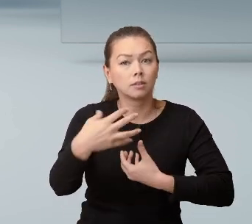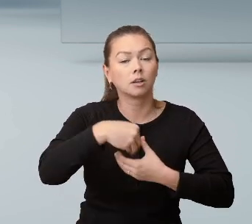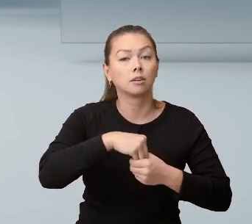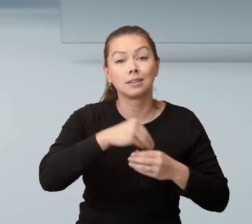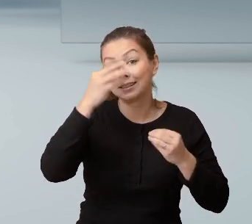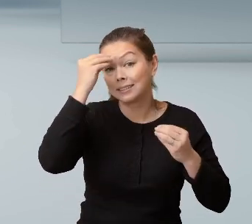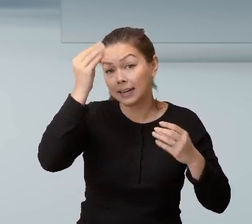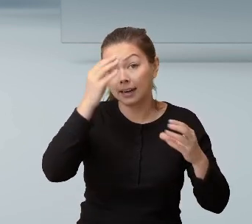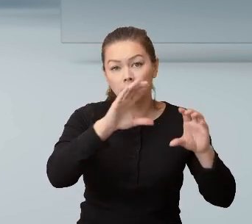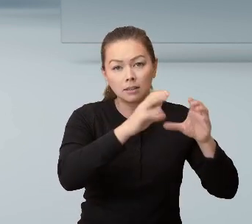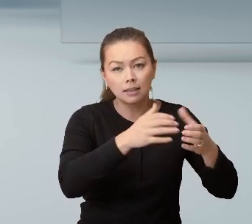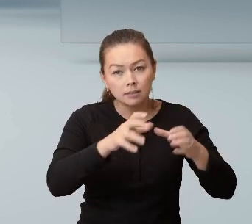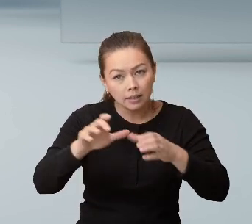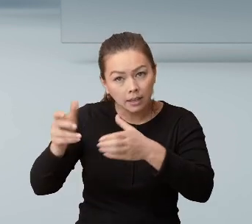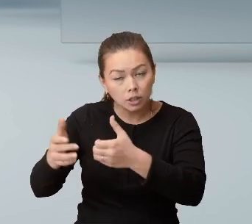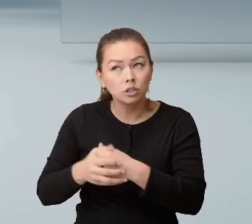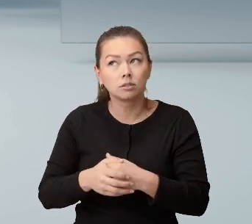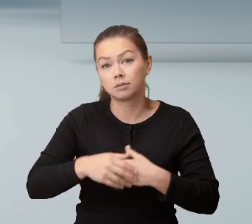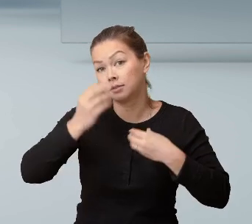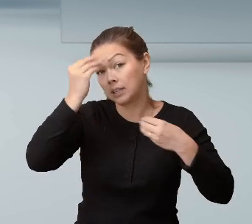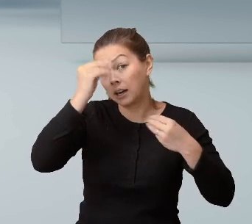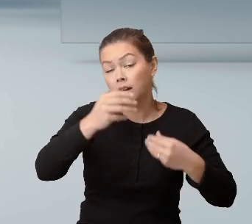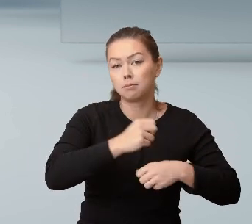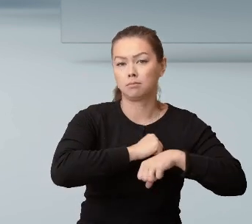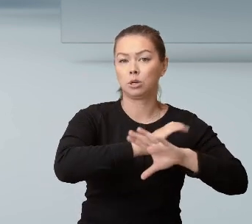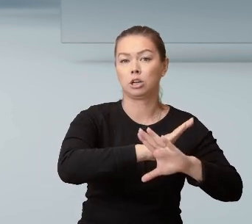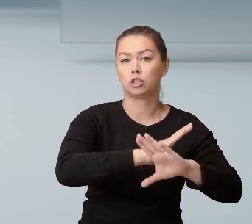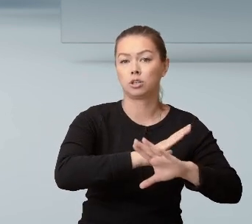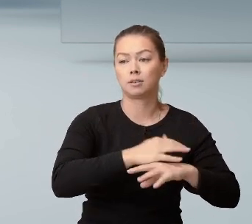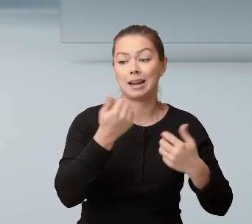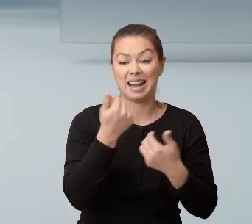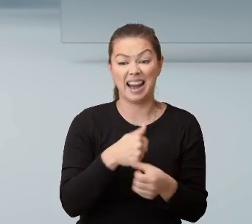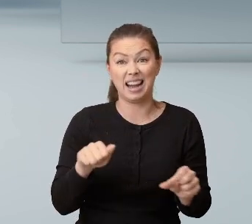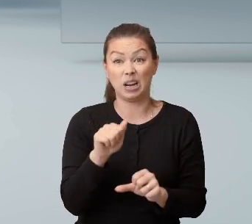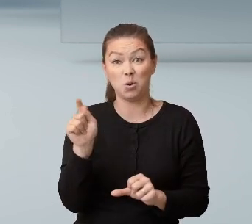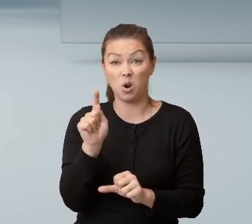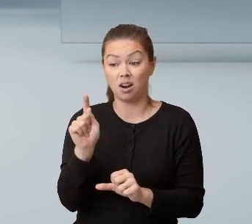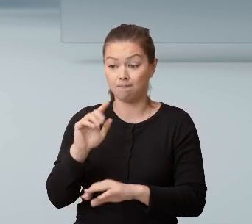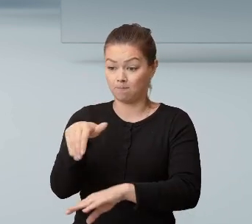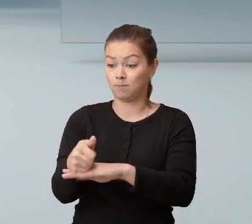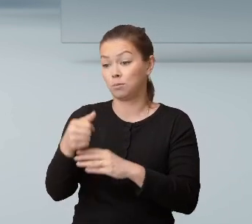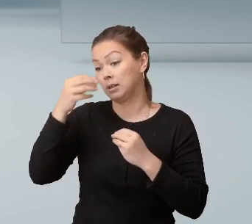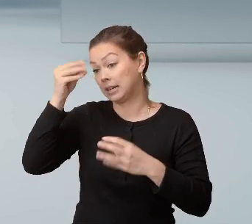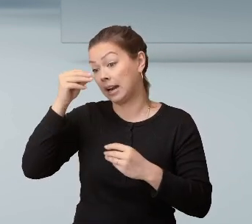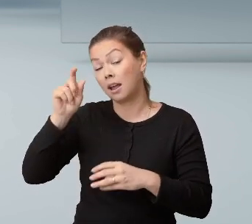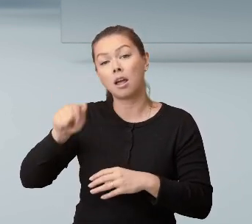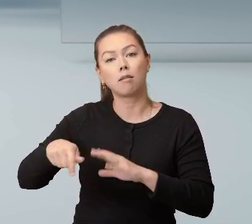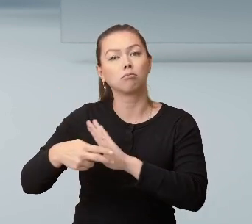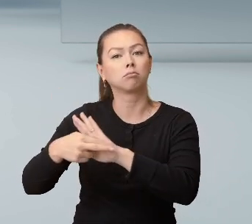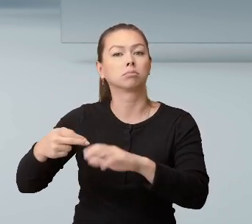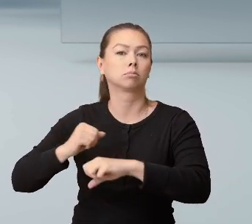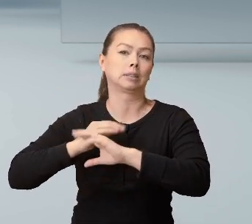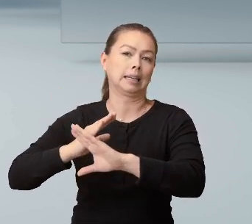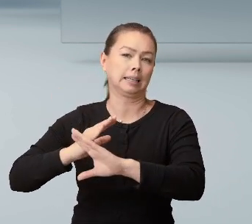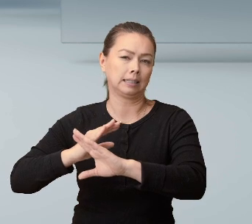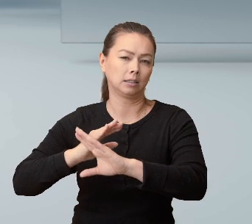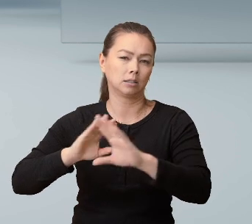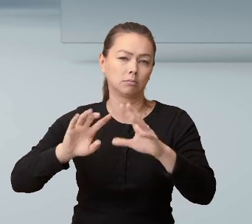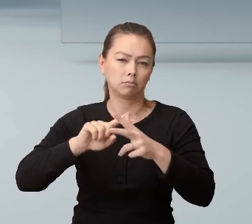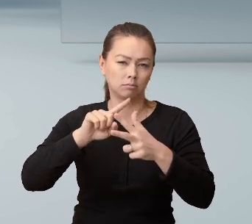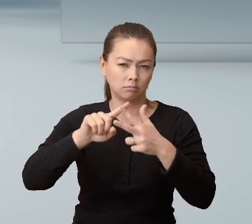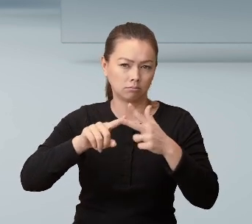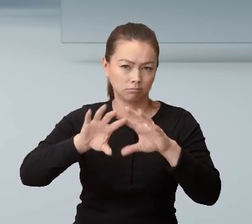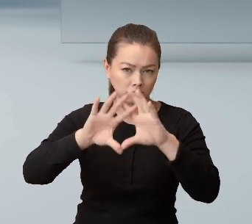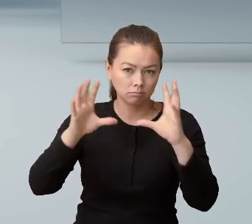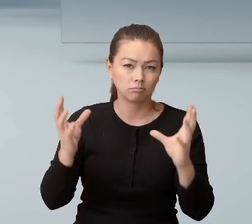classification, data protection, anywhere your data is living within your landscape.